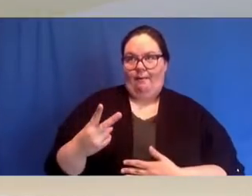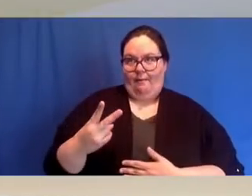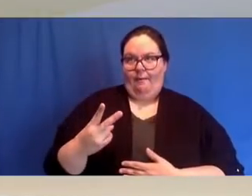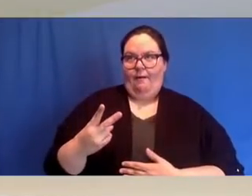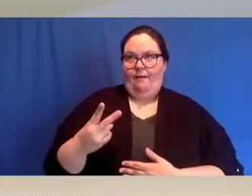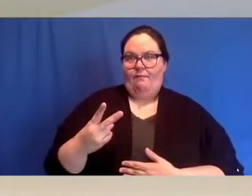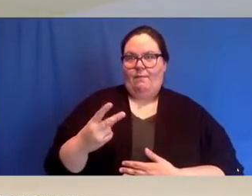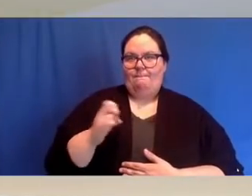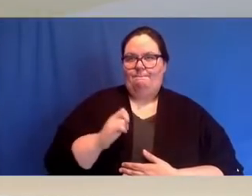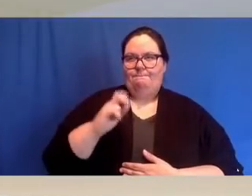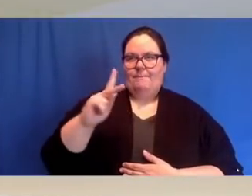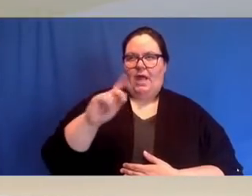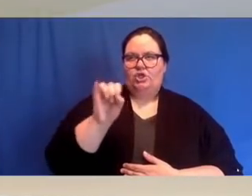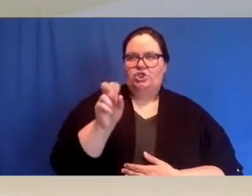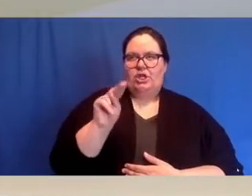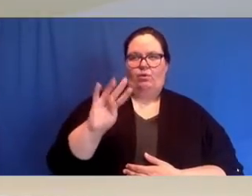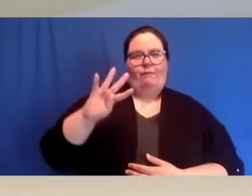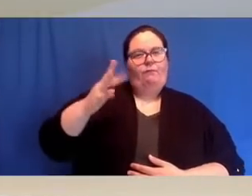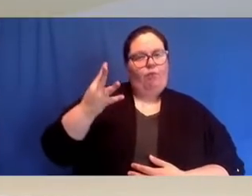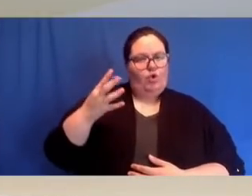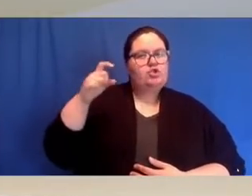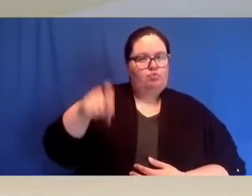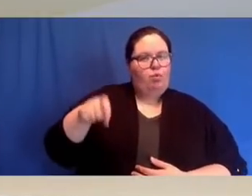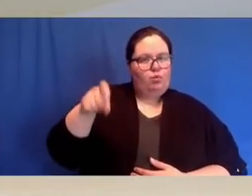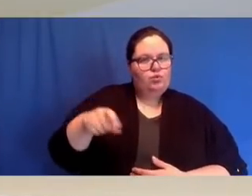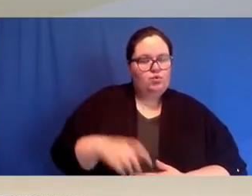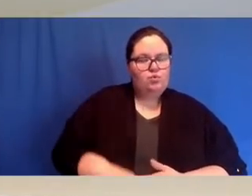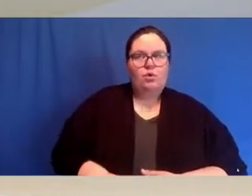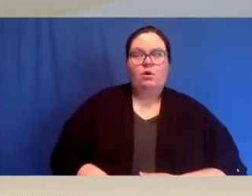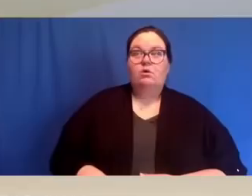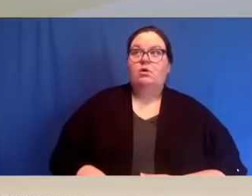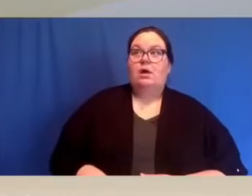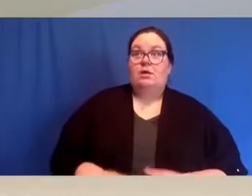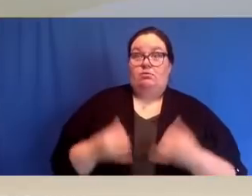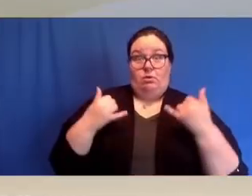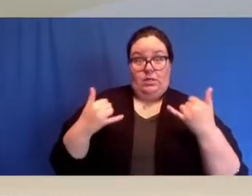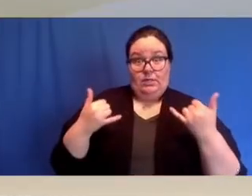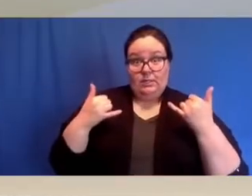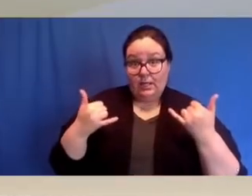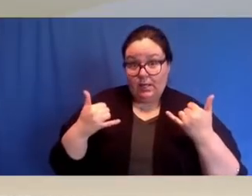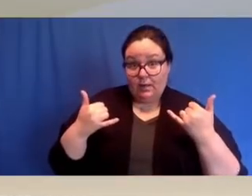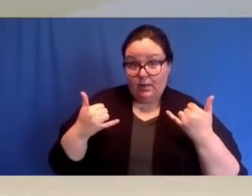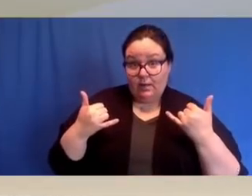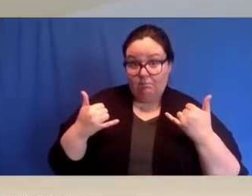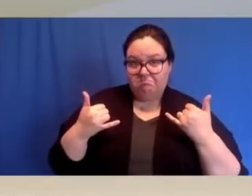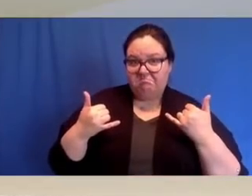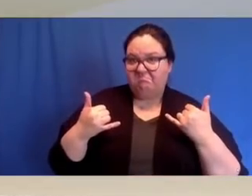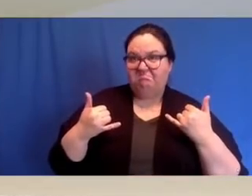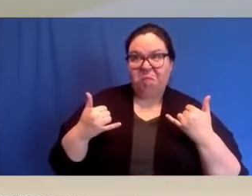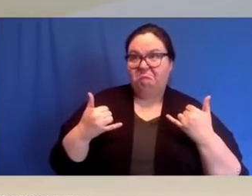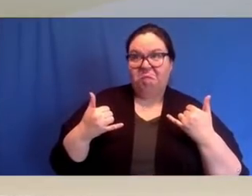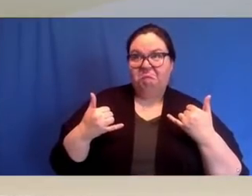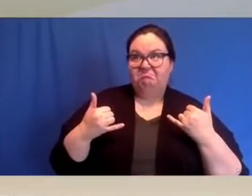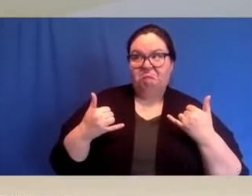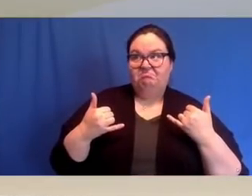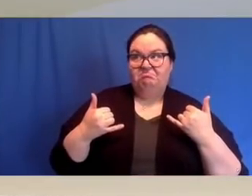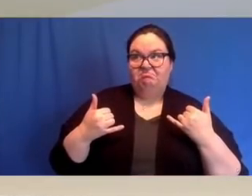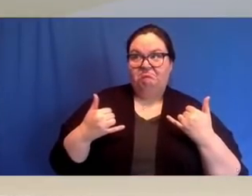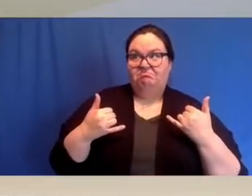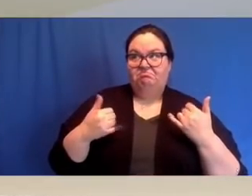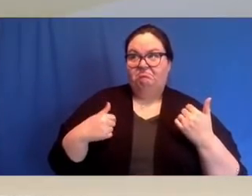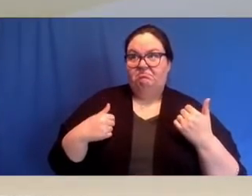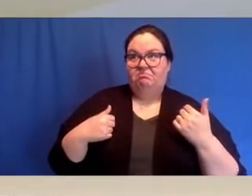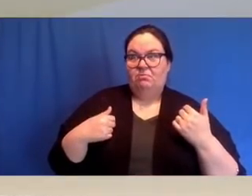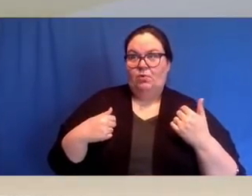to go back in on the 4th. As it stands today, I wouldn't anticipate, because of the order we're putting in